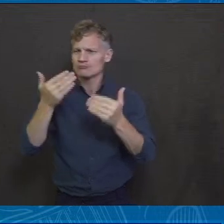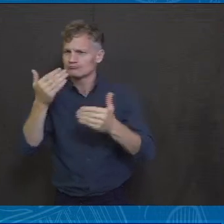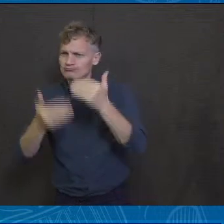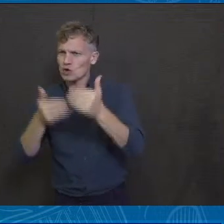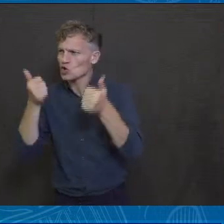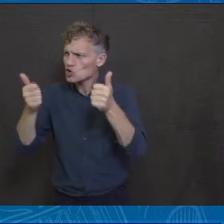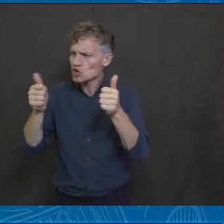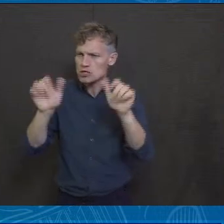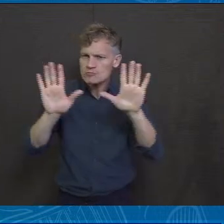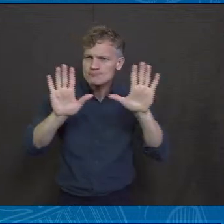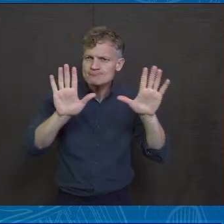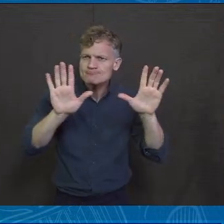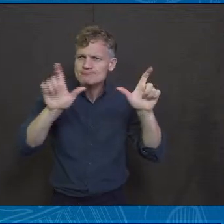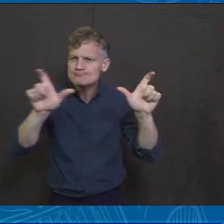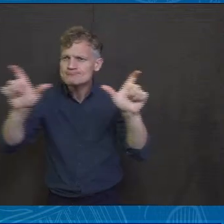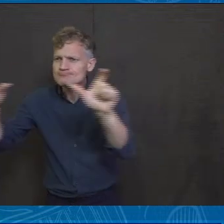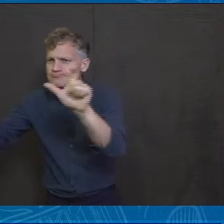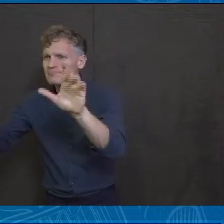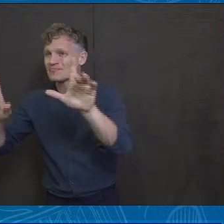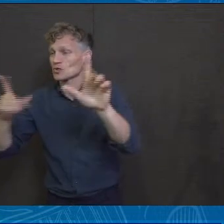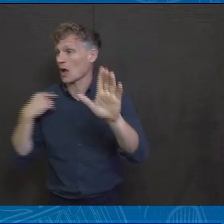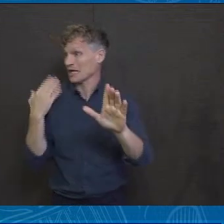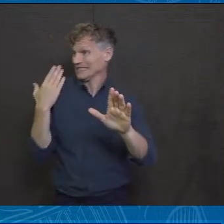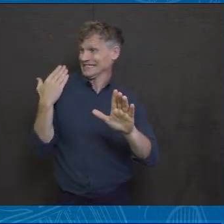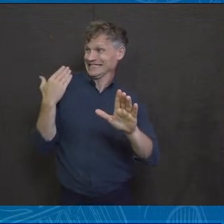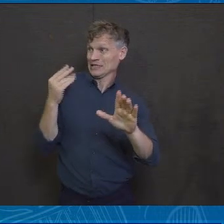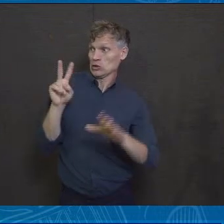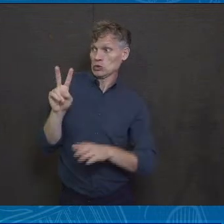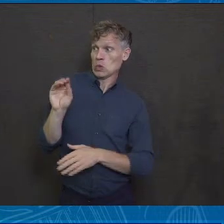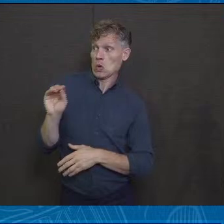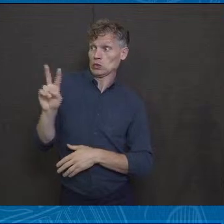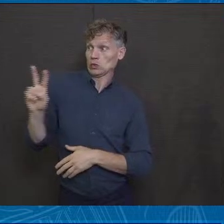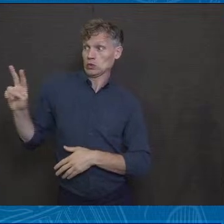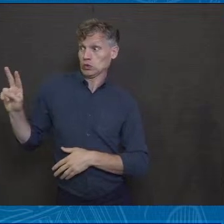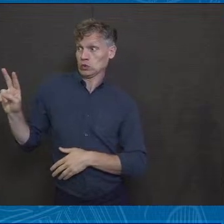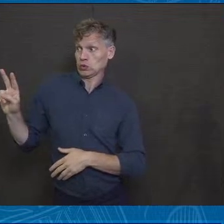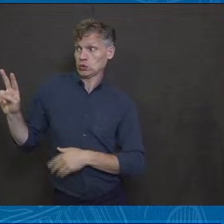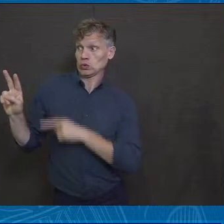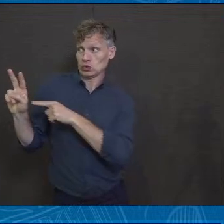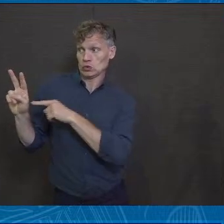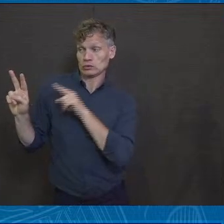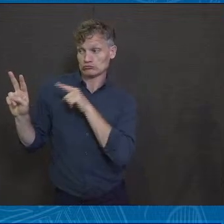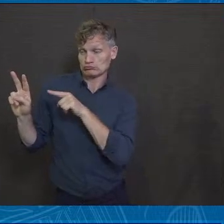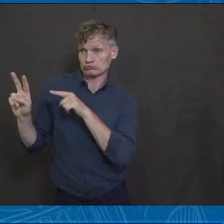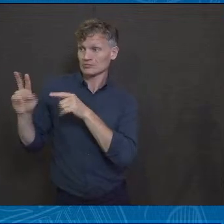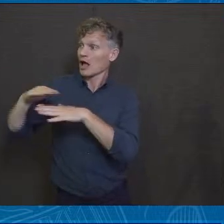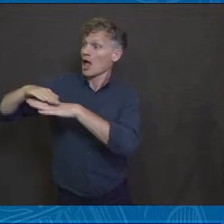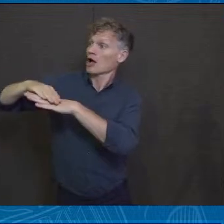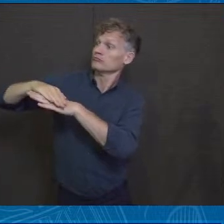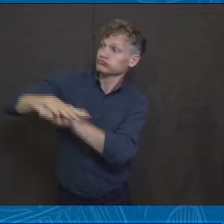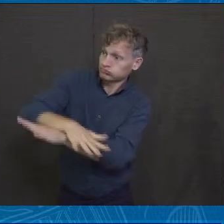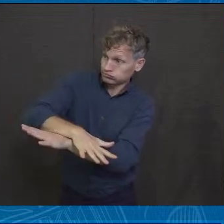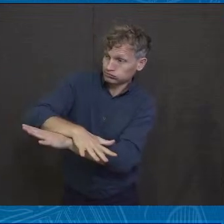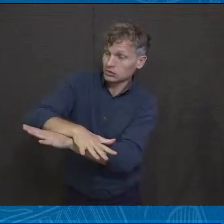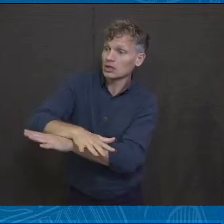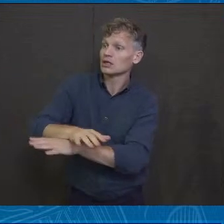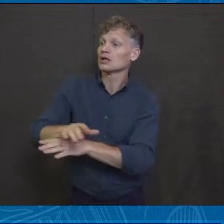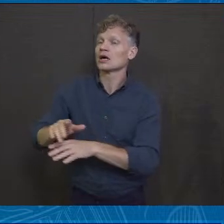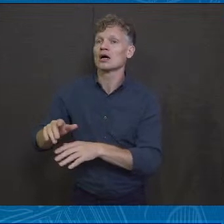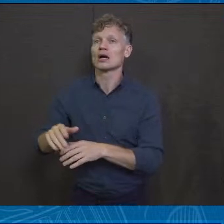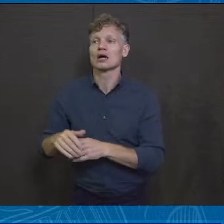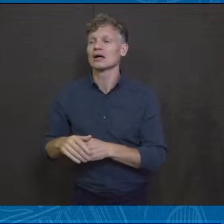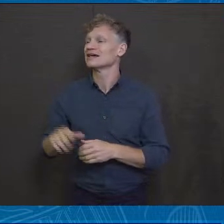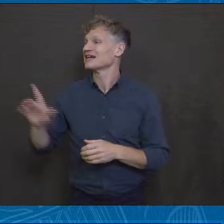most recent accident that happened in 2022 cost us as a government around